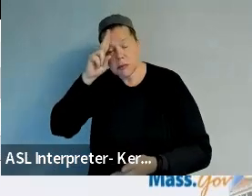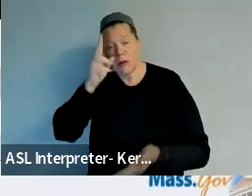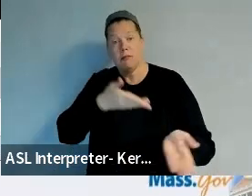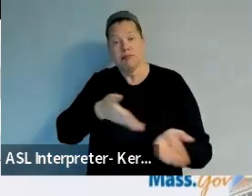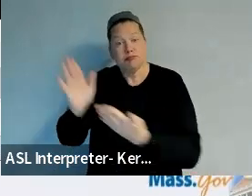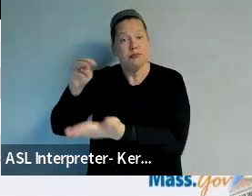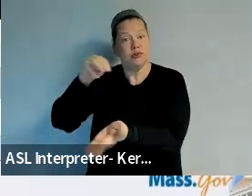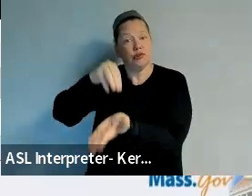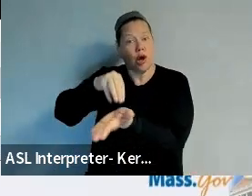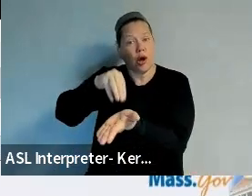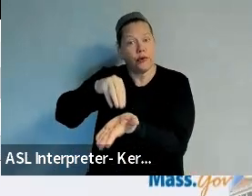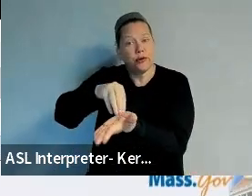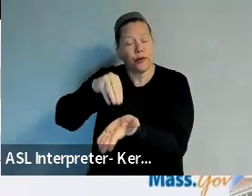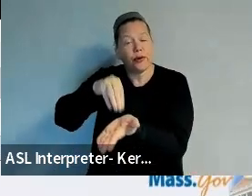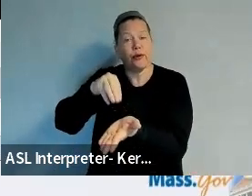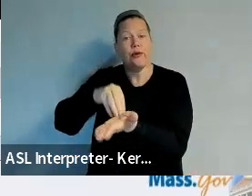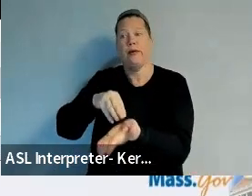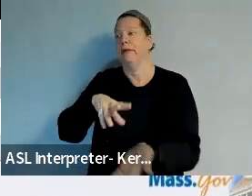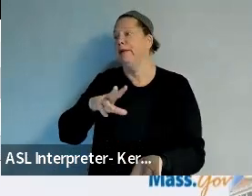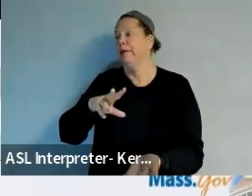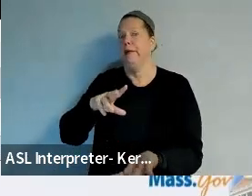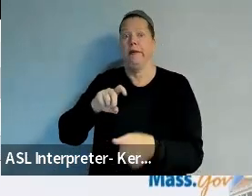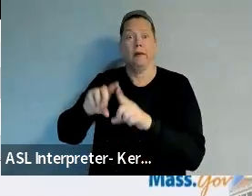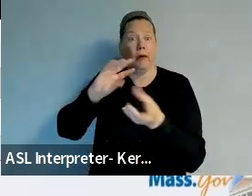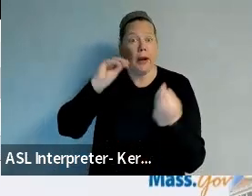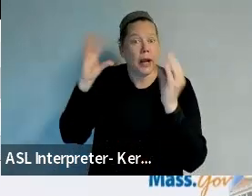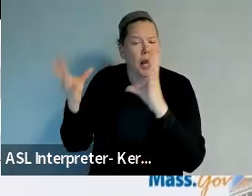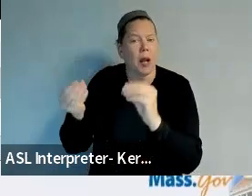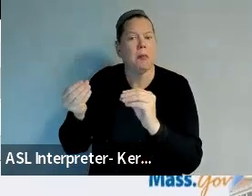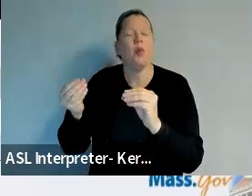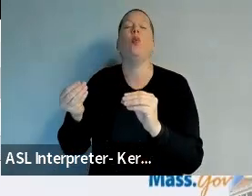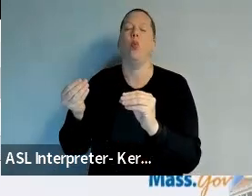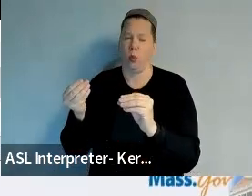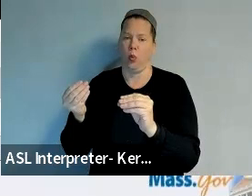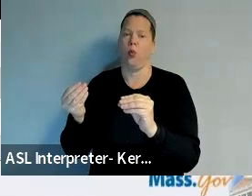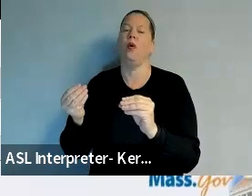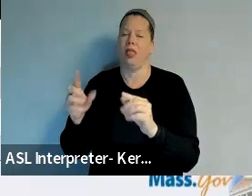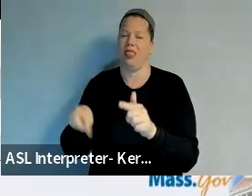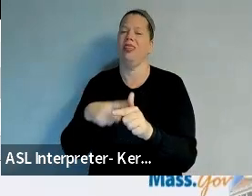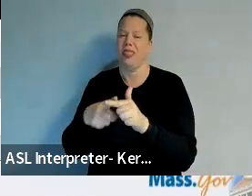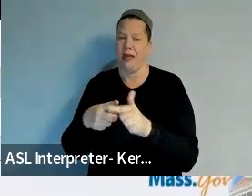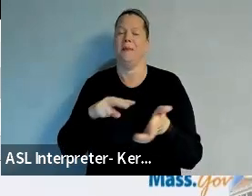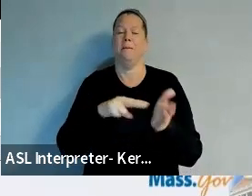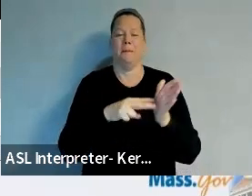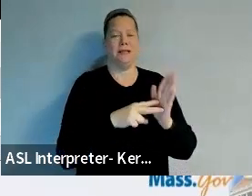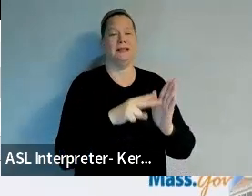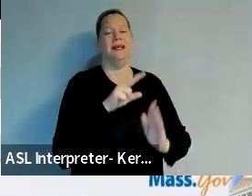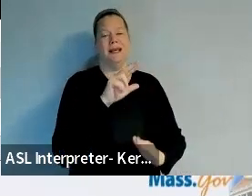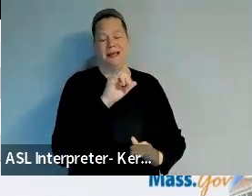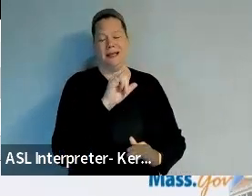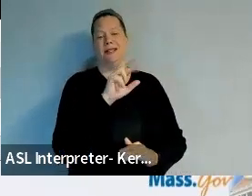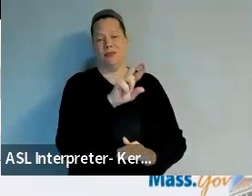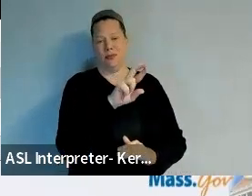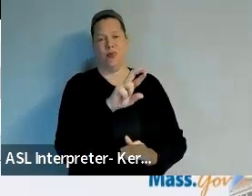for example, an incident report would also need to be entered in HCSIS.